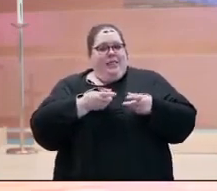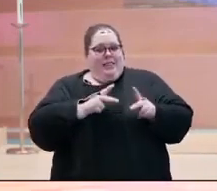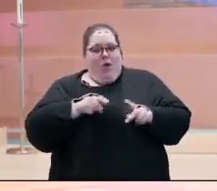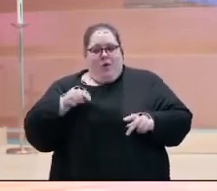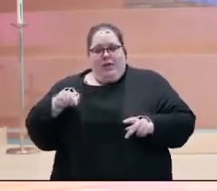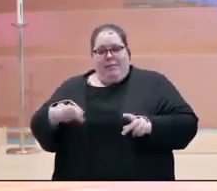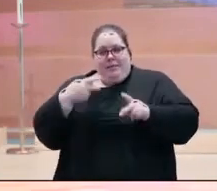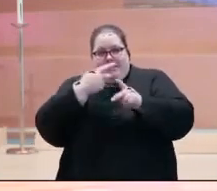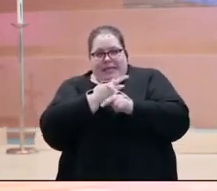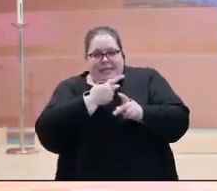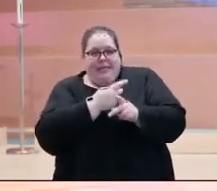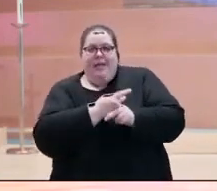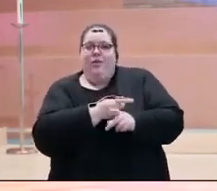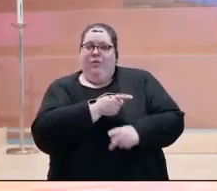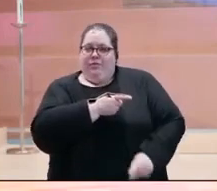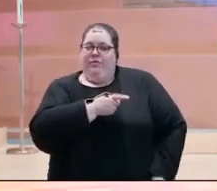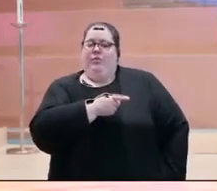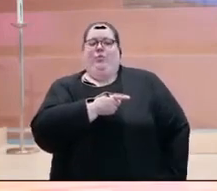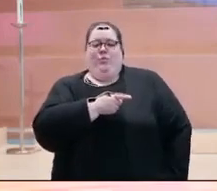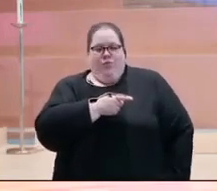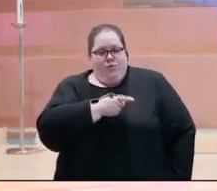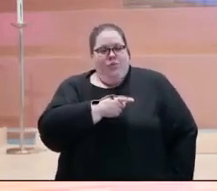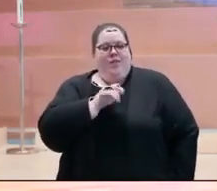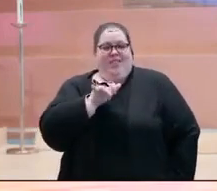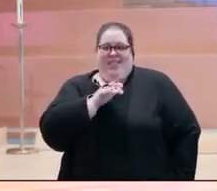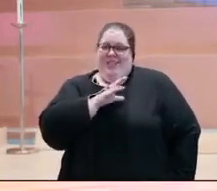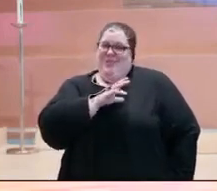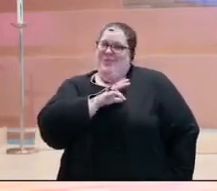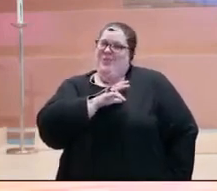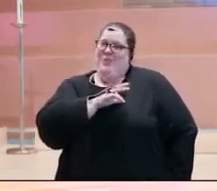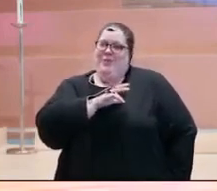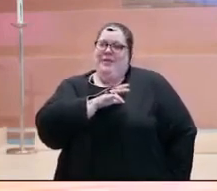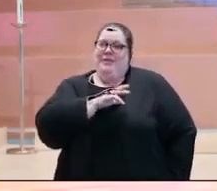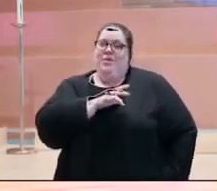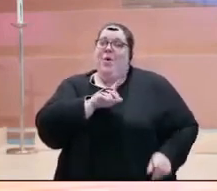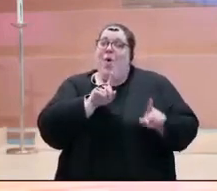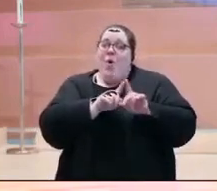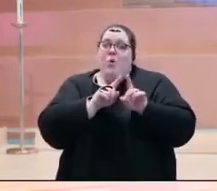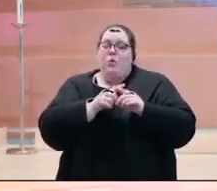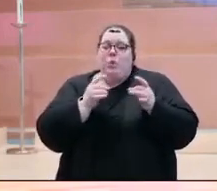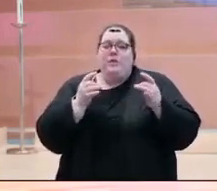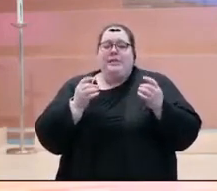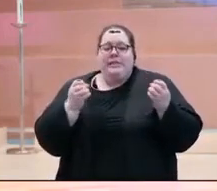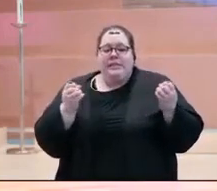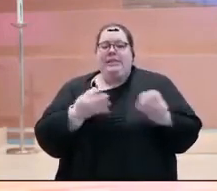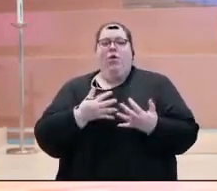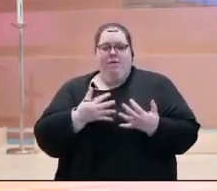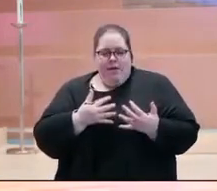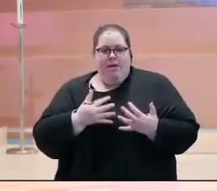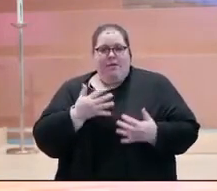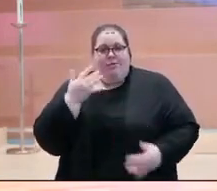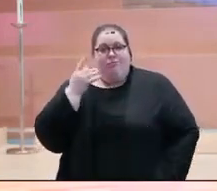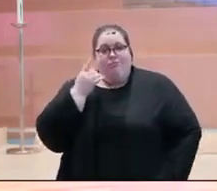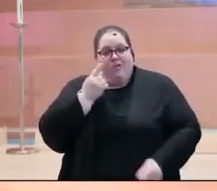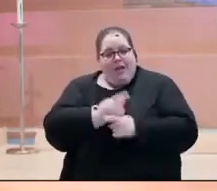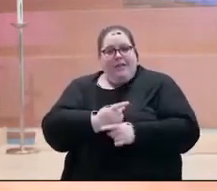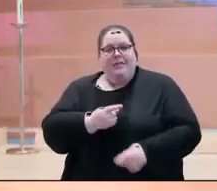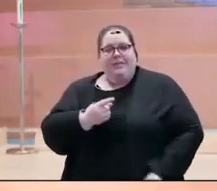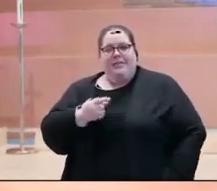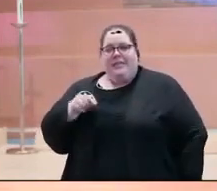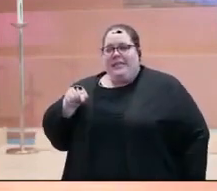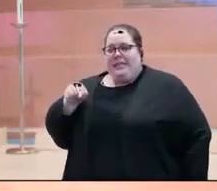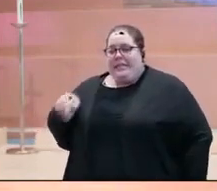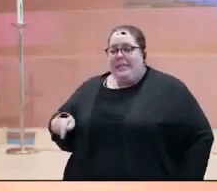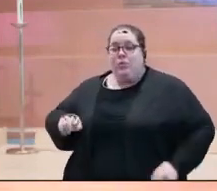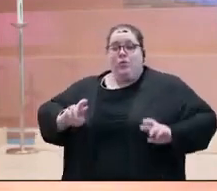really incredibly mind-blowingly cool. It's also really terrifying, right? Because Abraham was ready